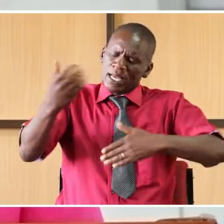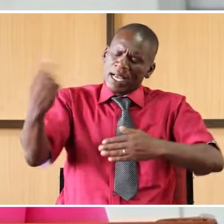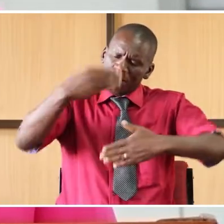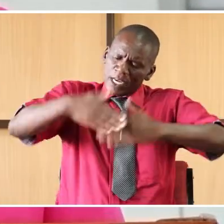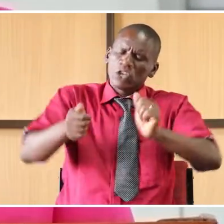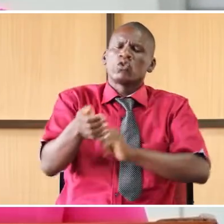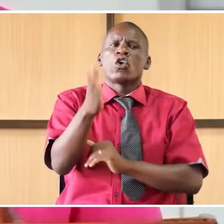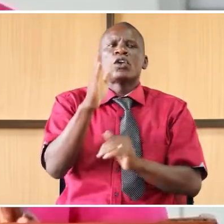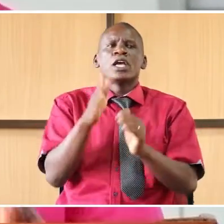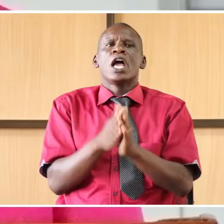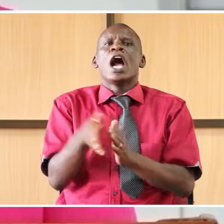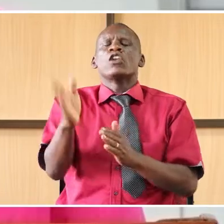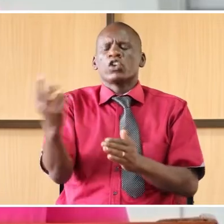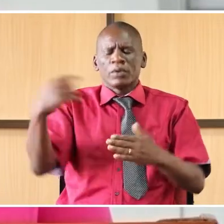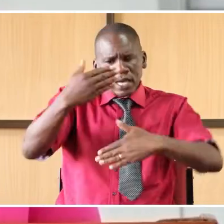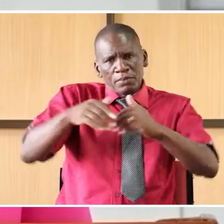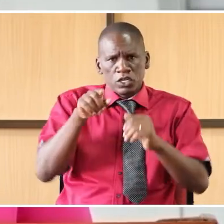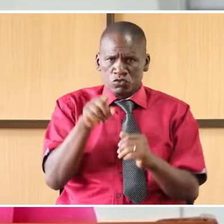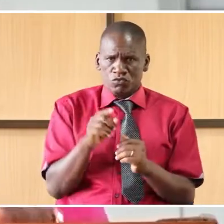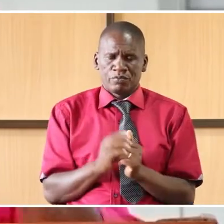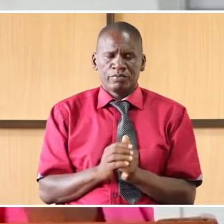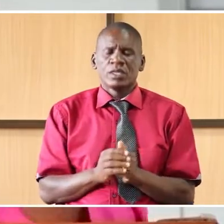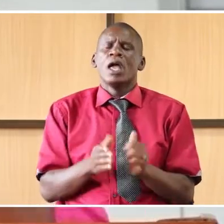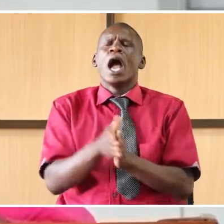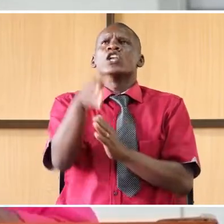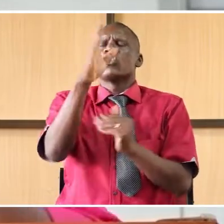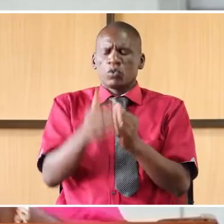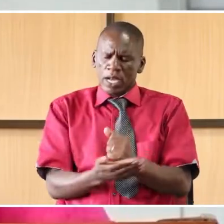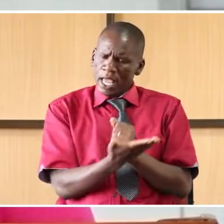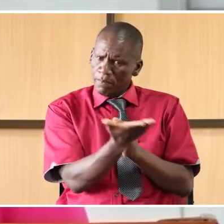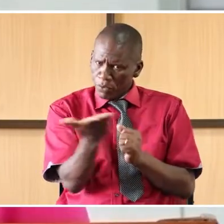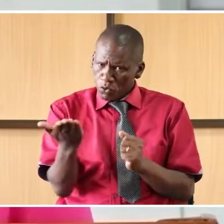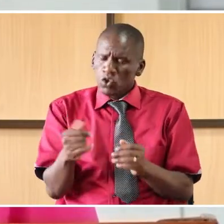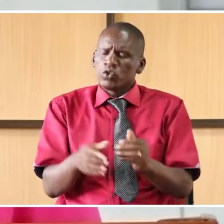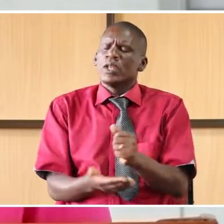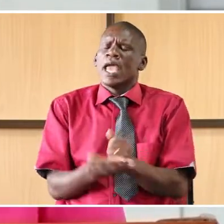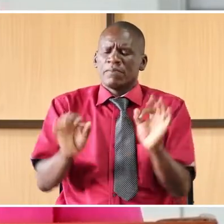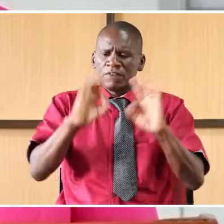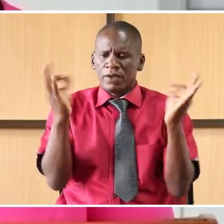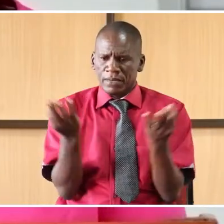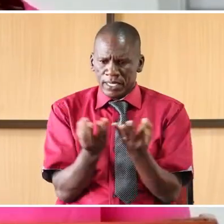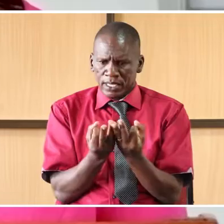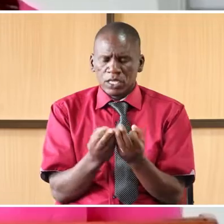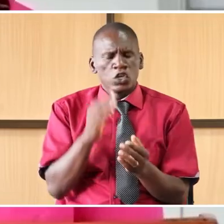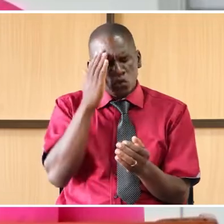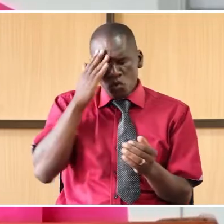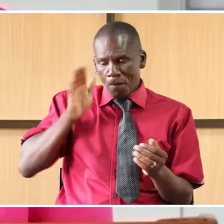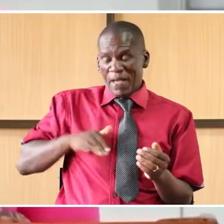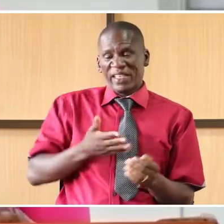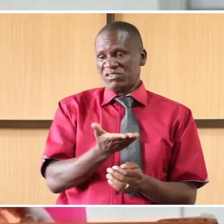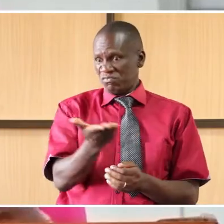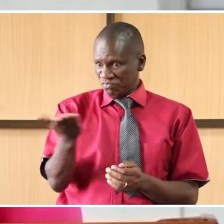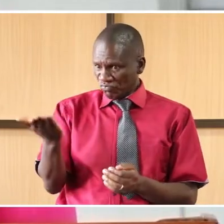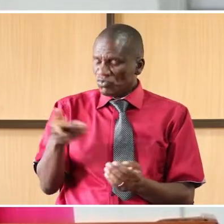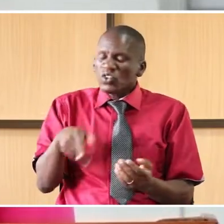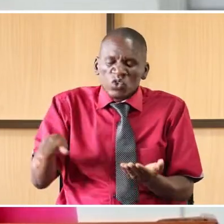close to God, and He will draw close to you. And He will help you. You will help the family. You know, mothers,